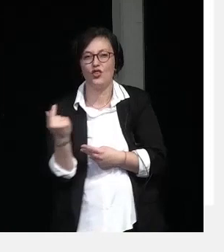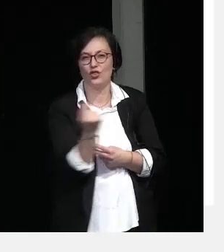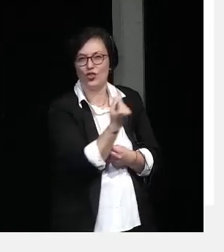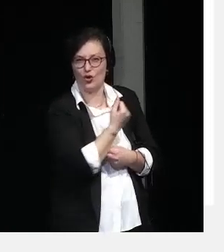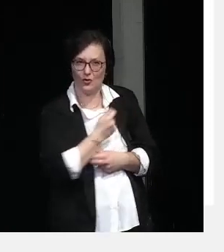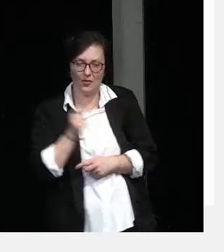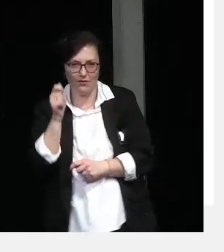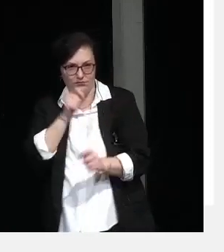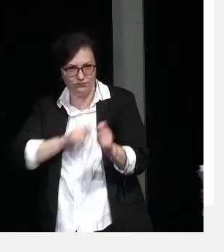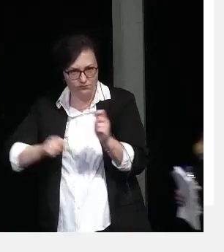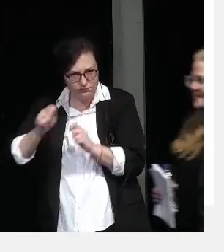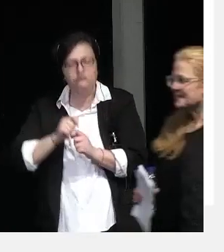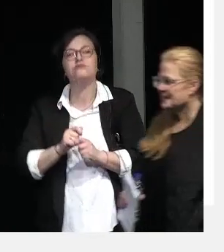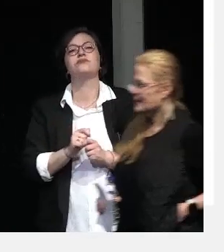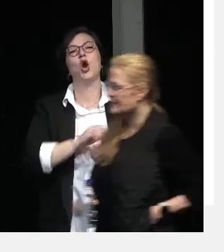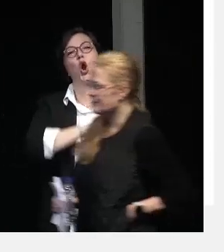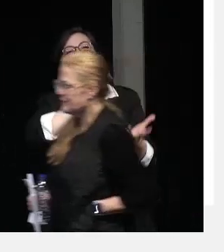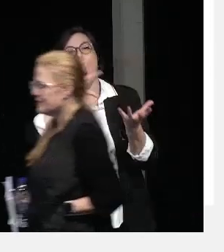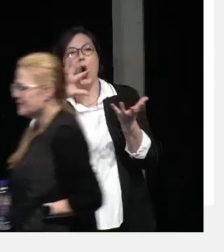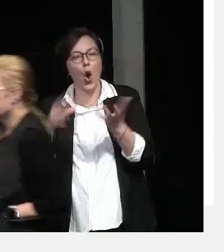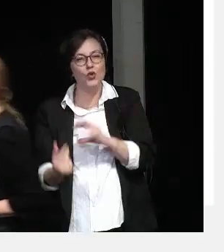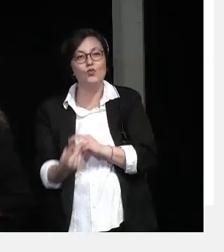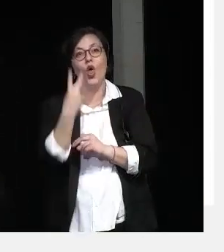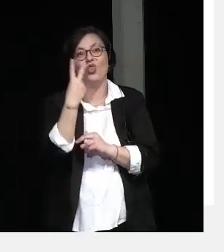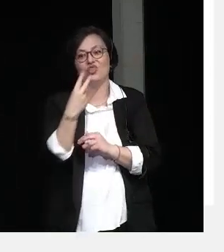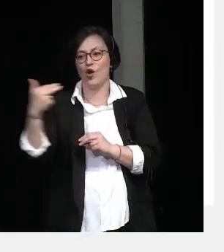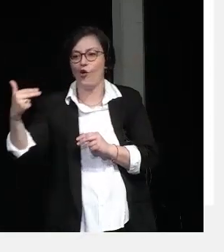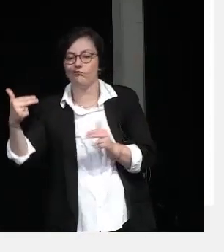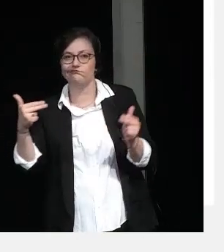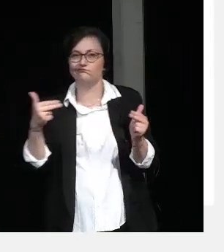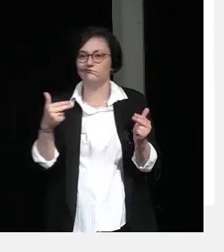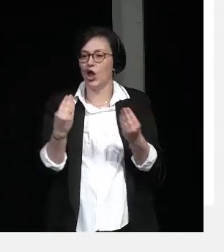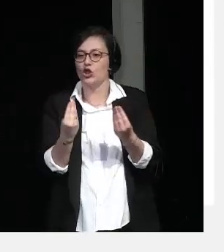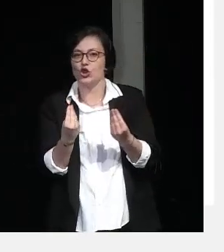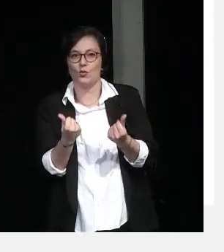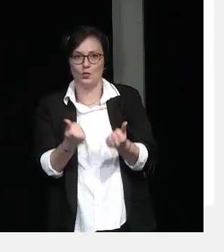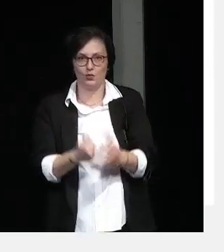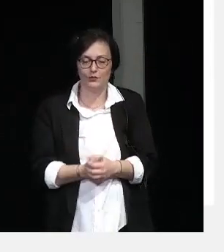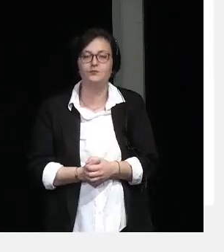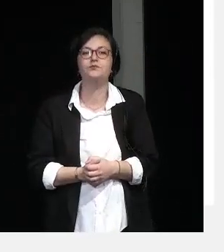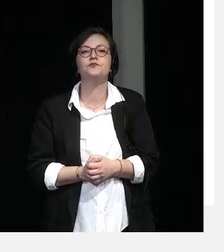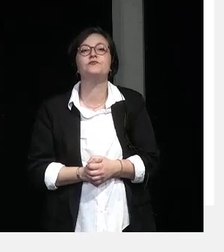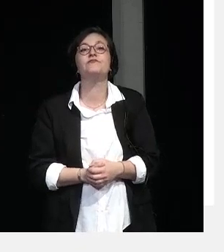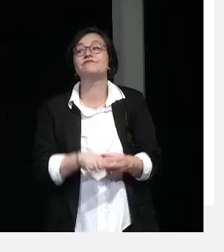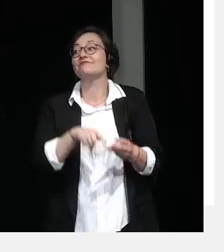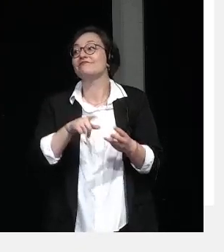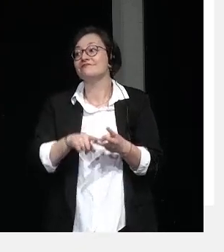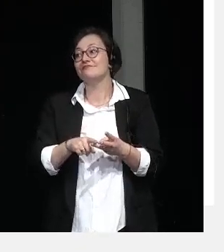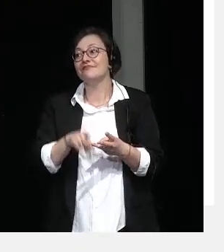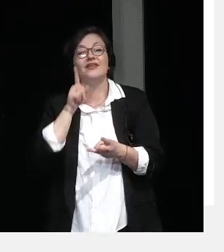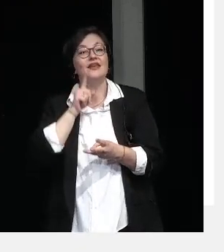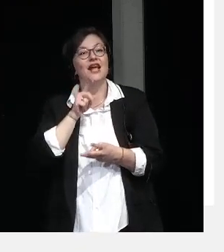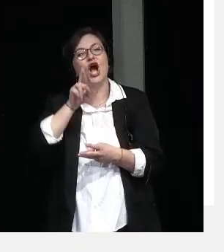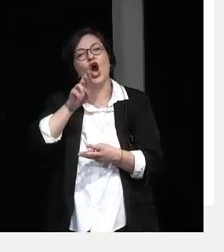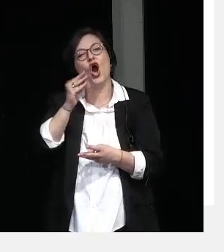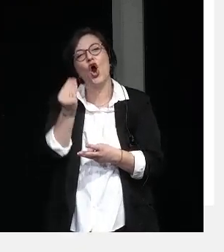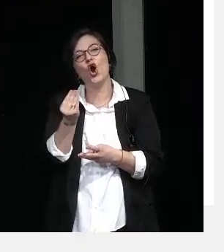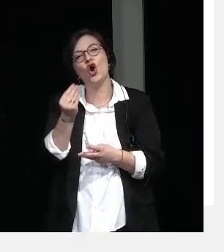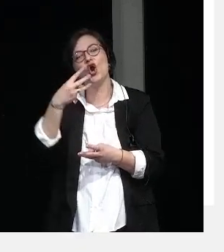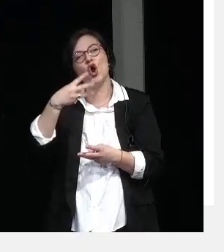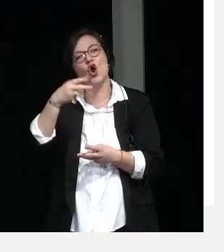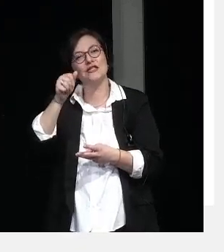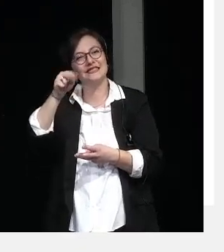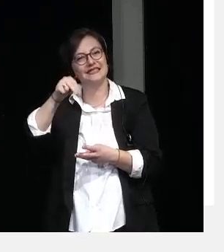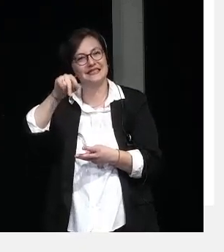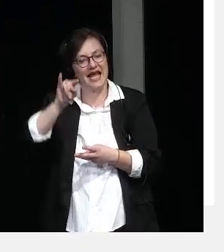American International School and vice president of the International School of Anatolia College. The discussion will be moderated